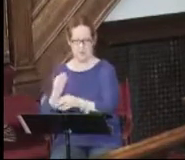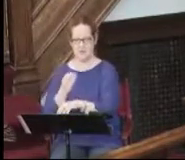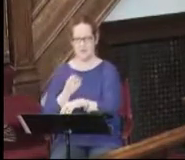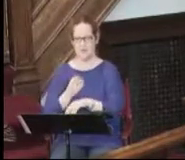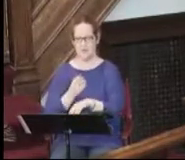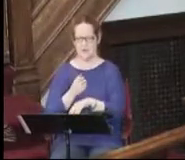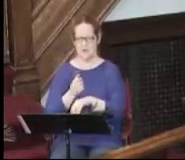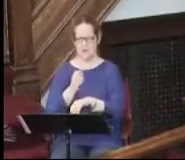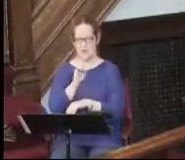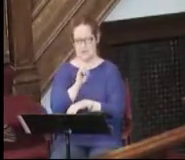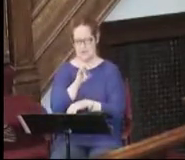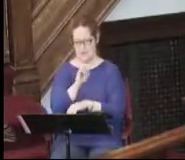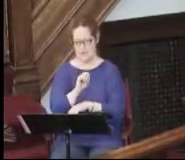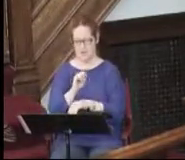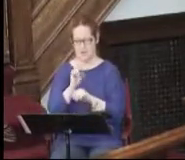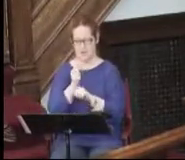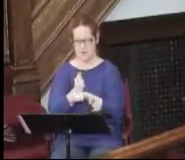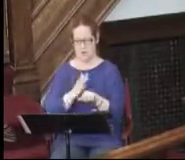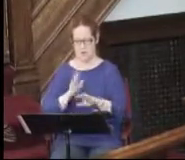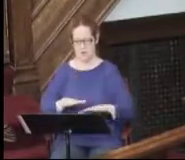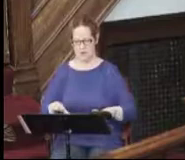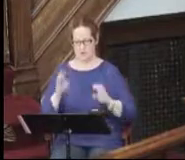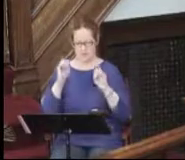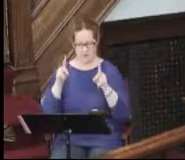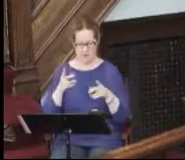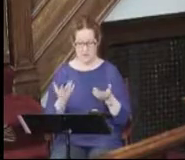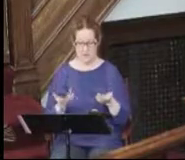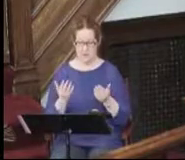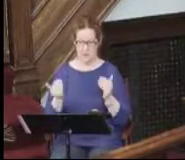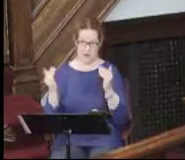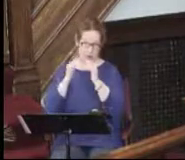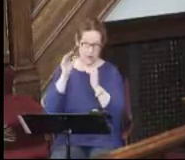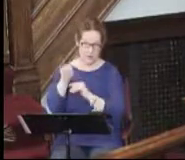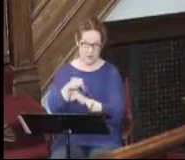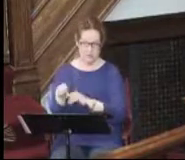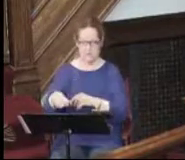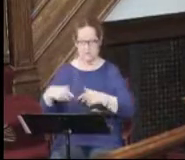childhood education. Are we moving towards equality or not?